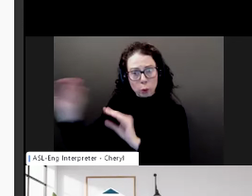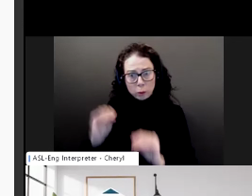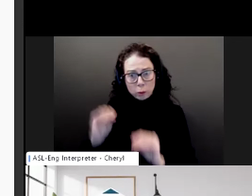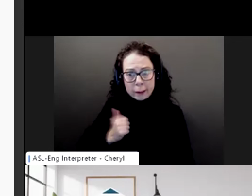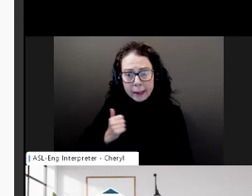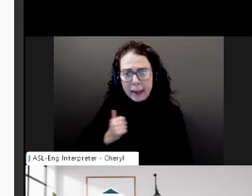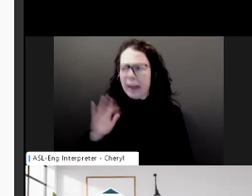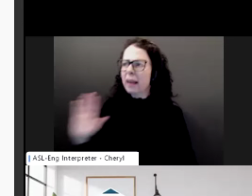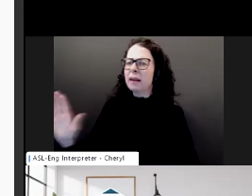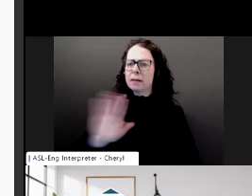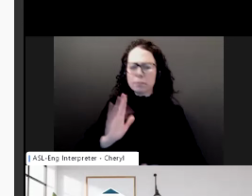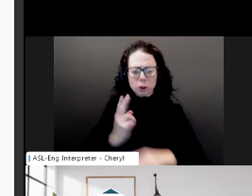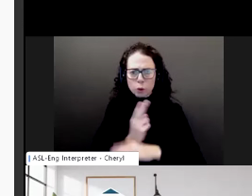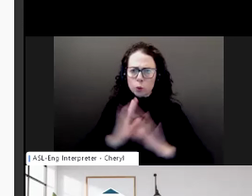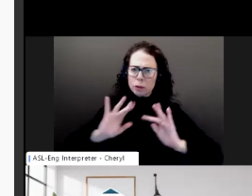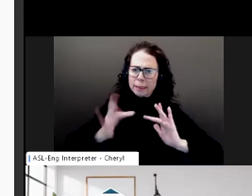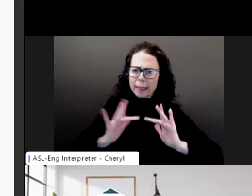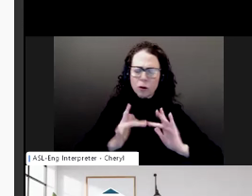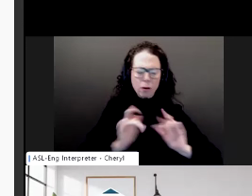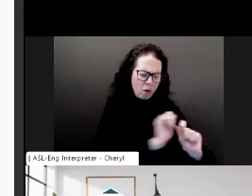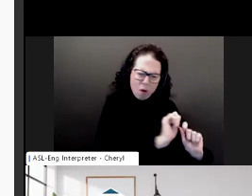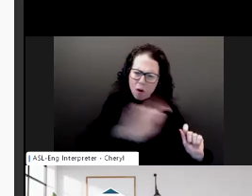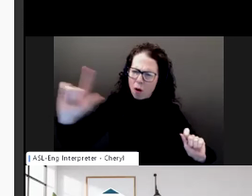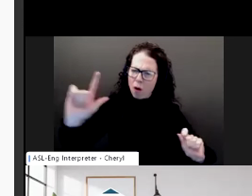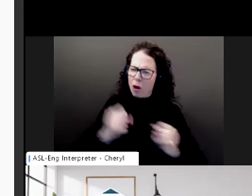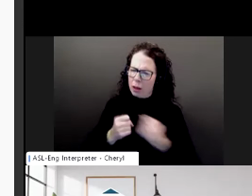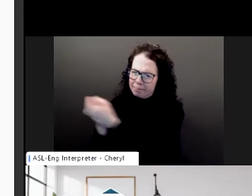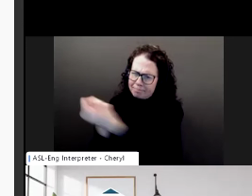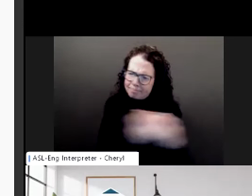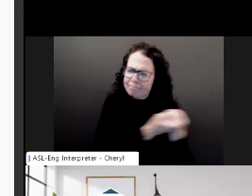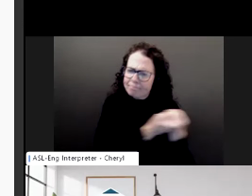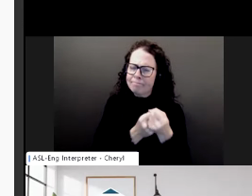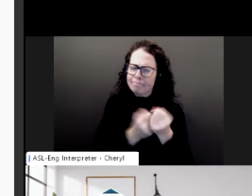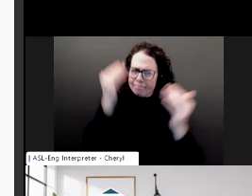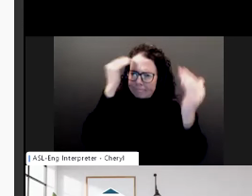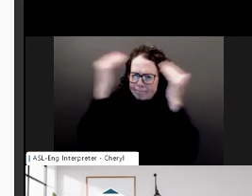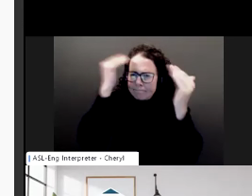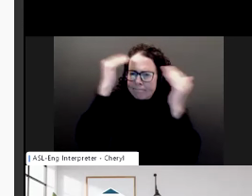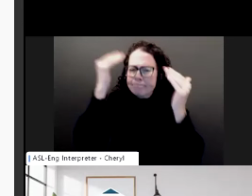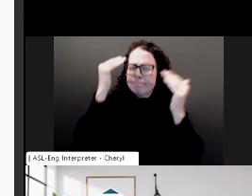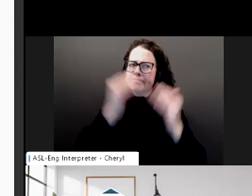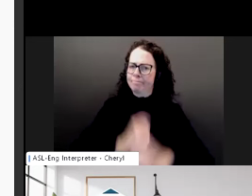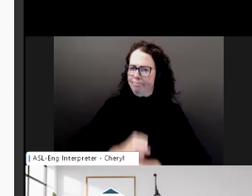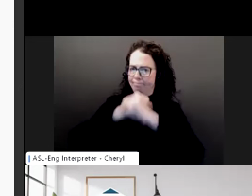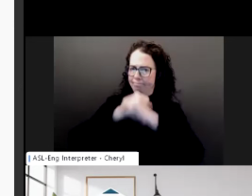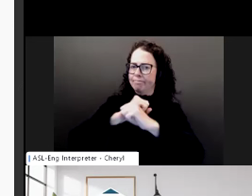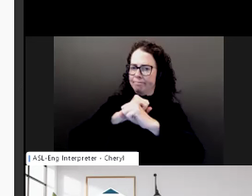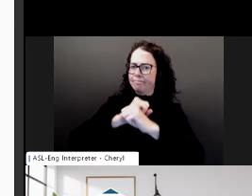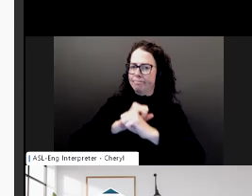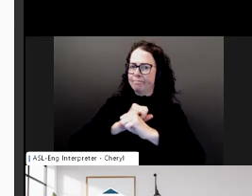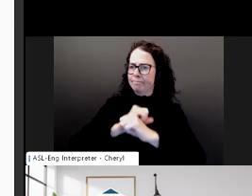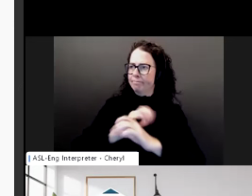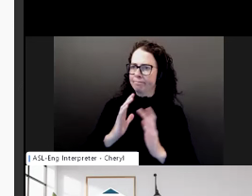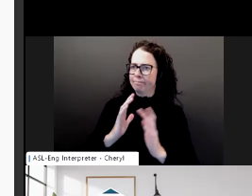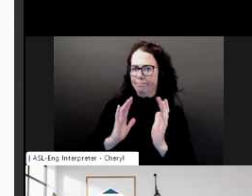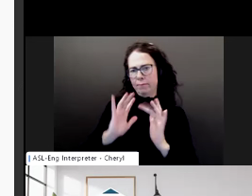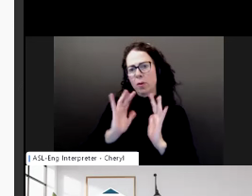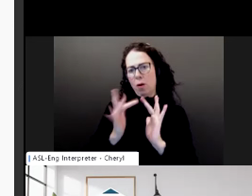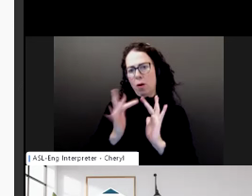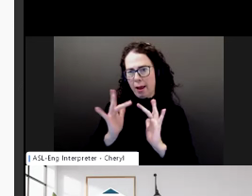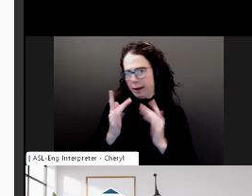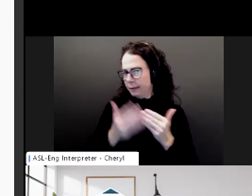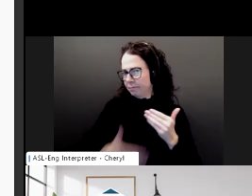free and industry certified expertise so that they can participate online freely and securely.